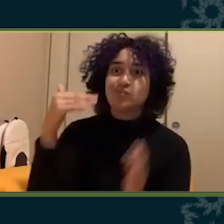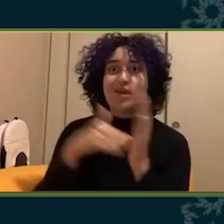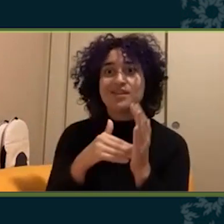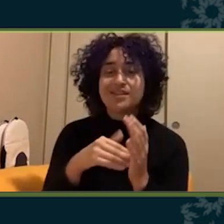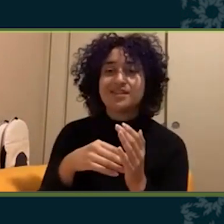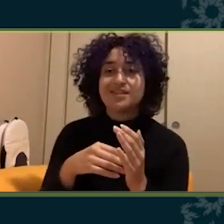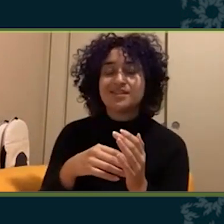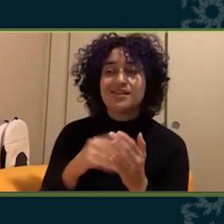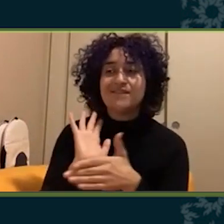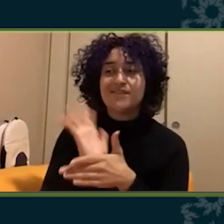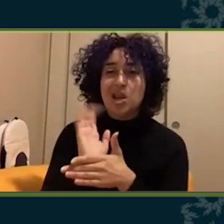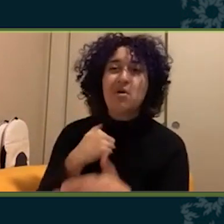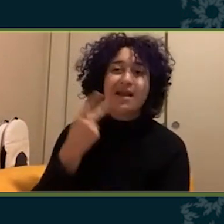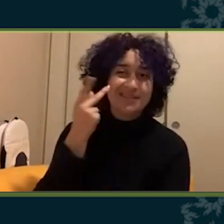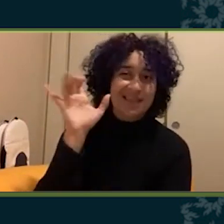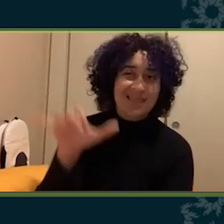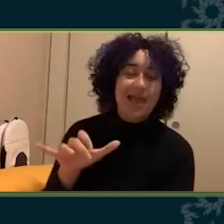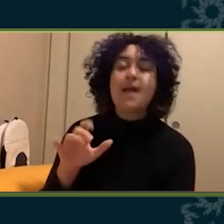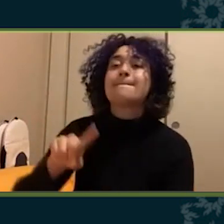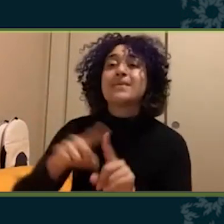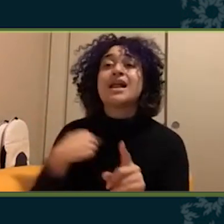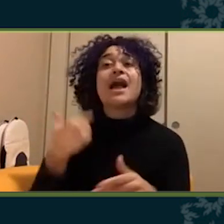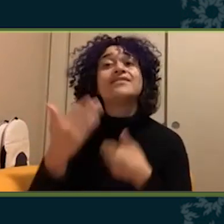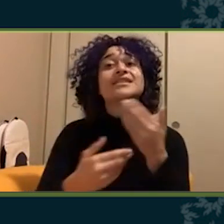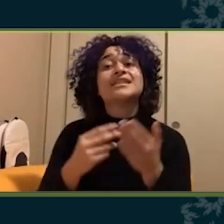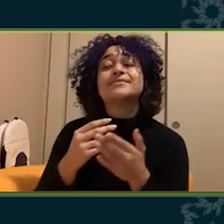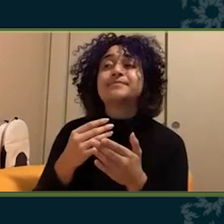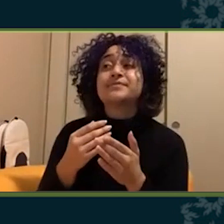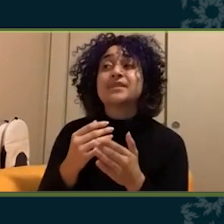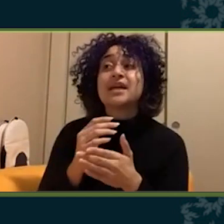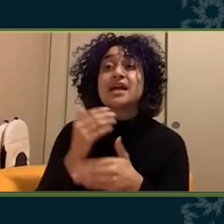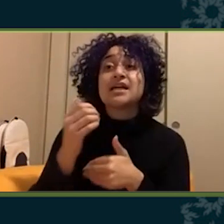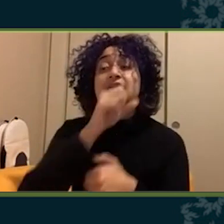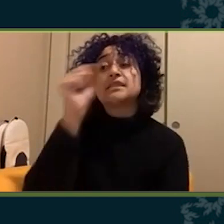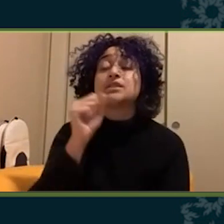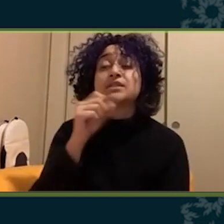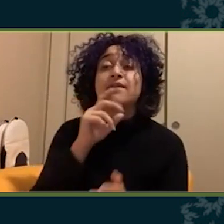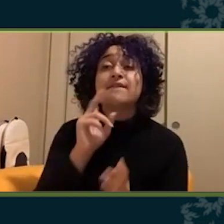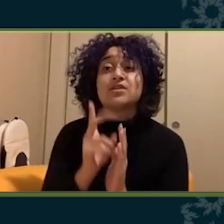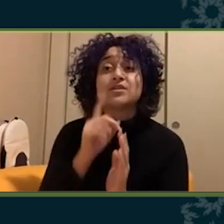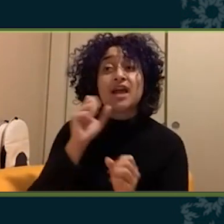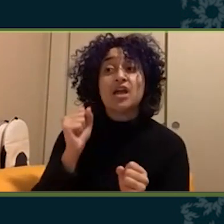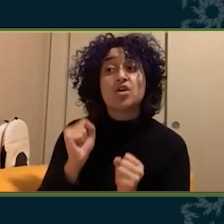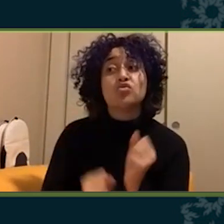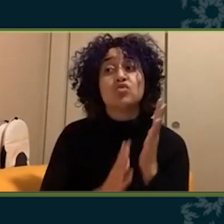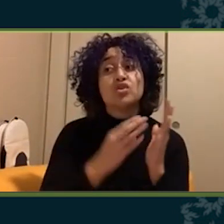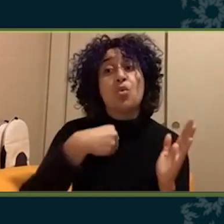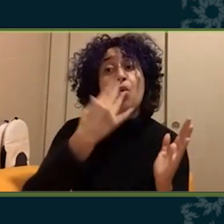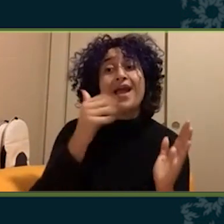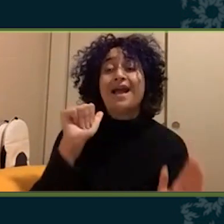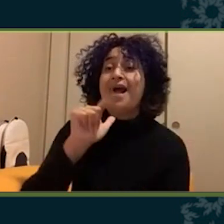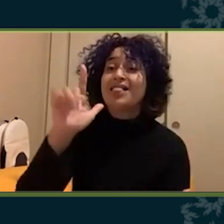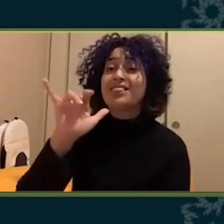video. But I also did a series of videos that address like white allies. Because there is a very